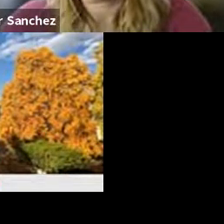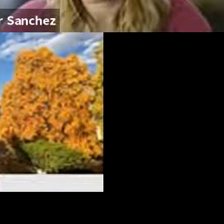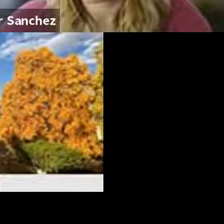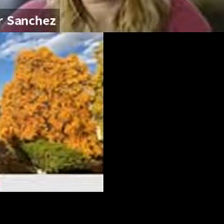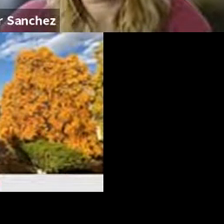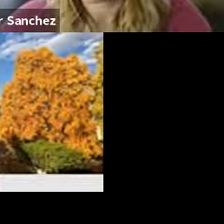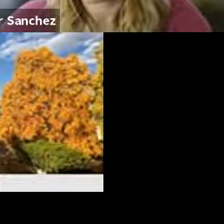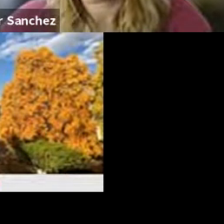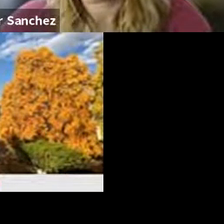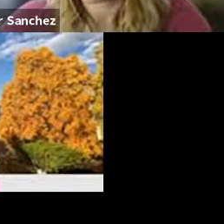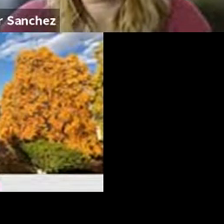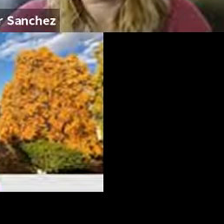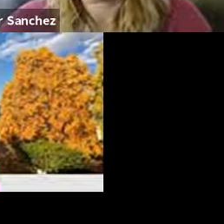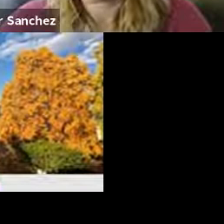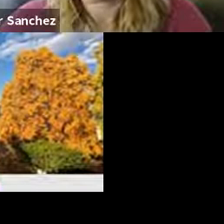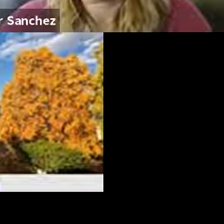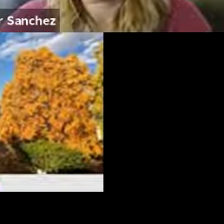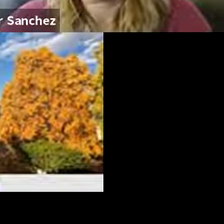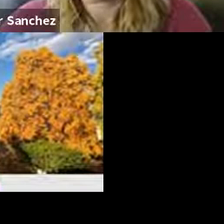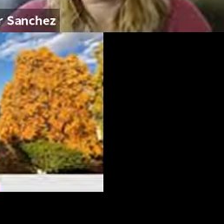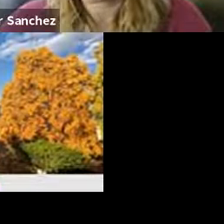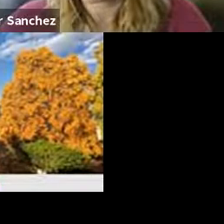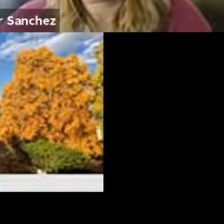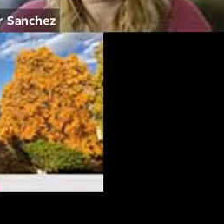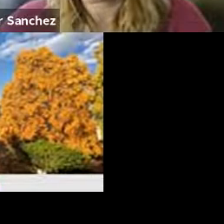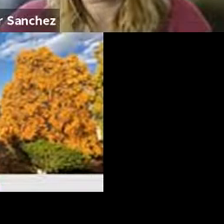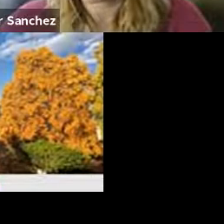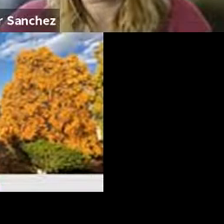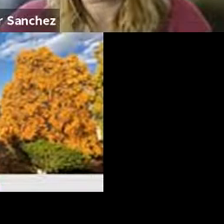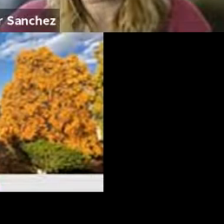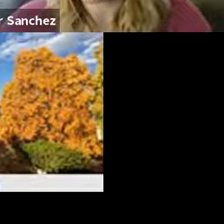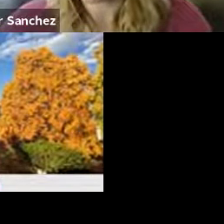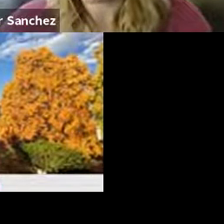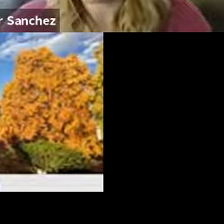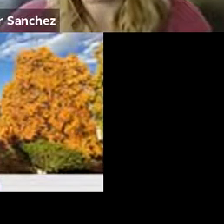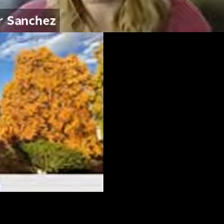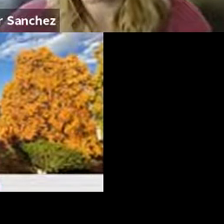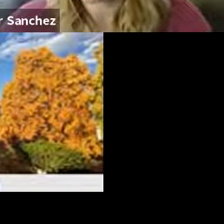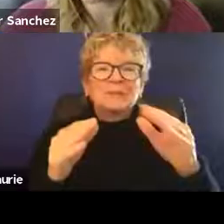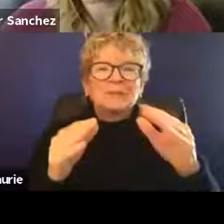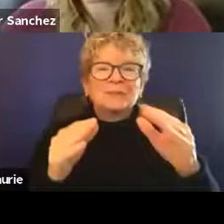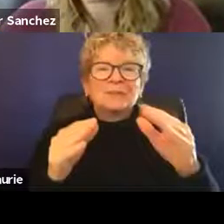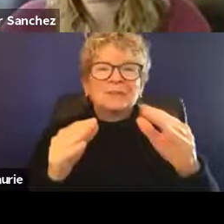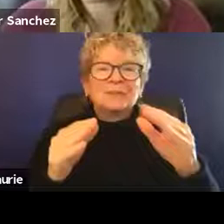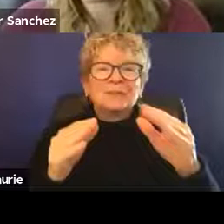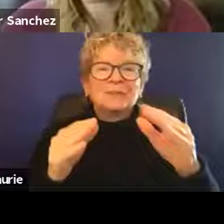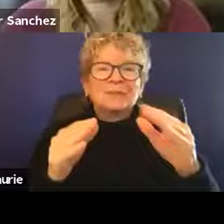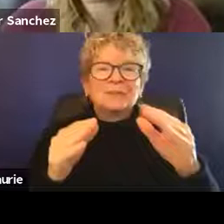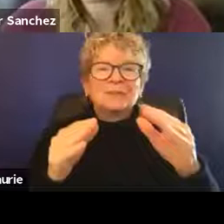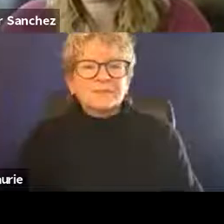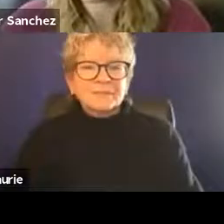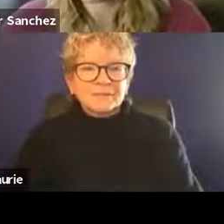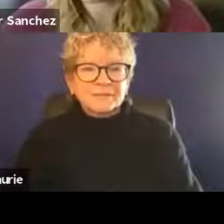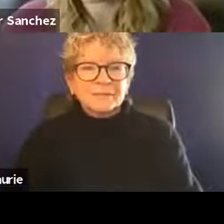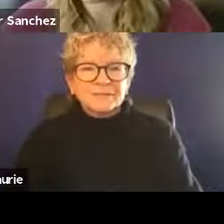eventually went to work for UW Medicine at Harborview Medical Center, where I helped launch the Behavioral Health Institute and where I was also once a patient